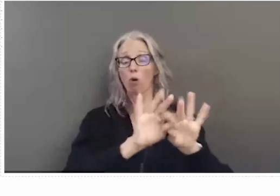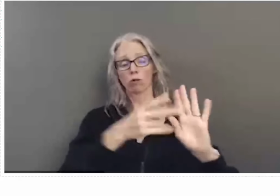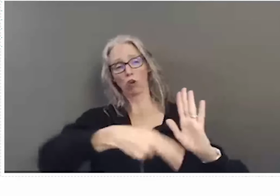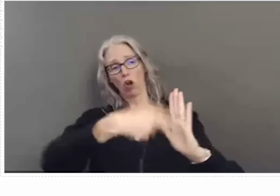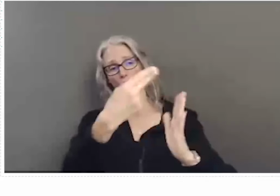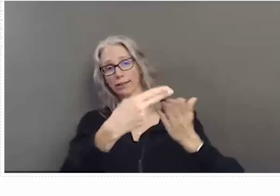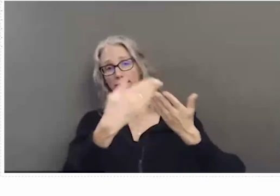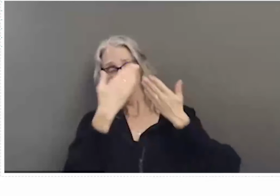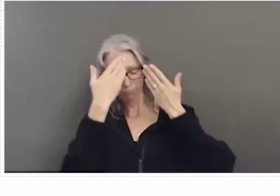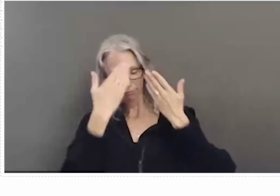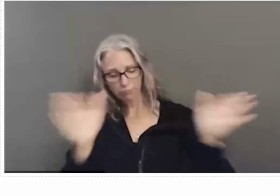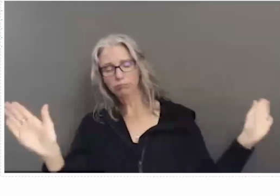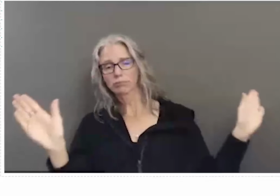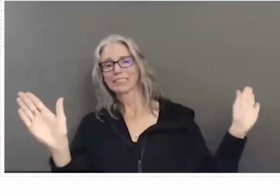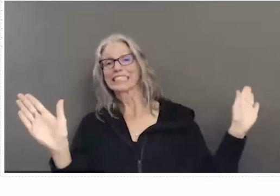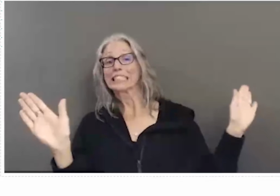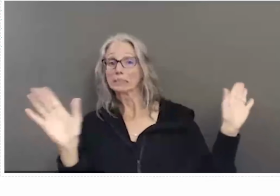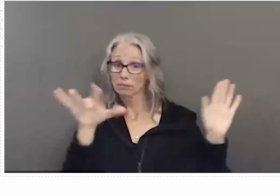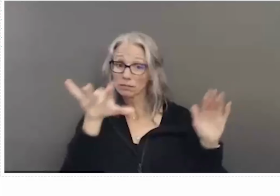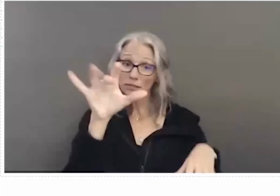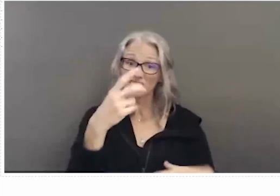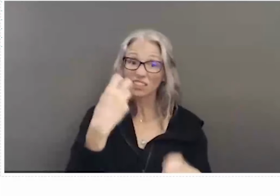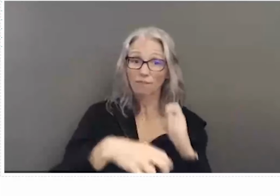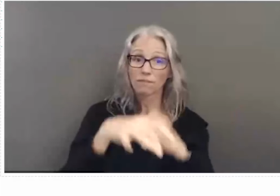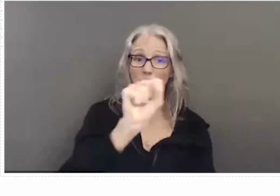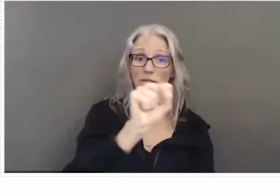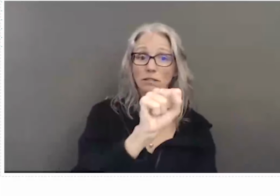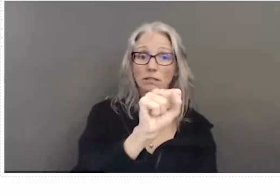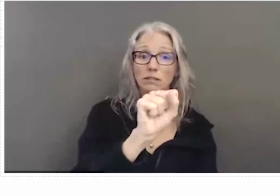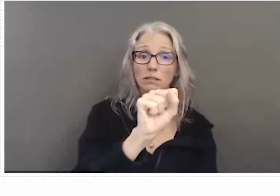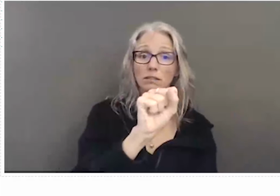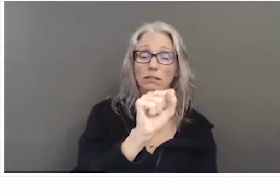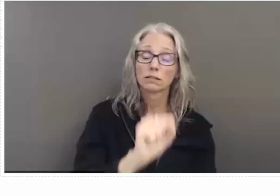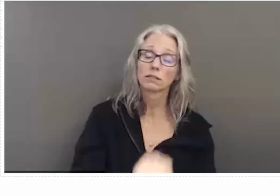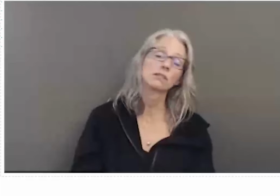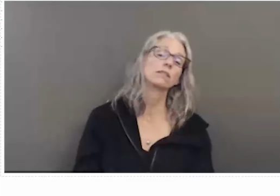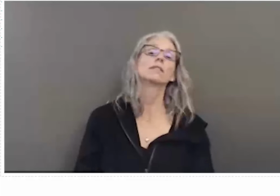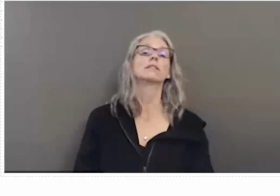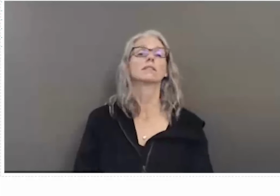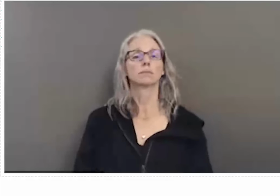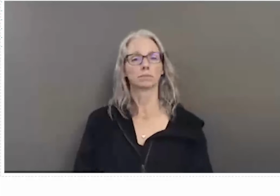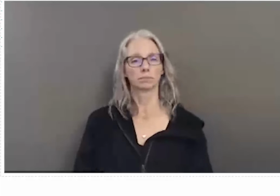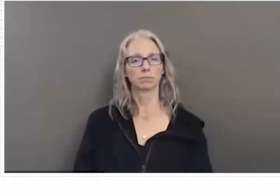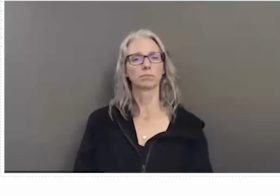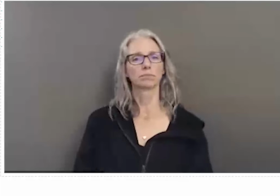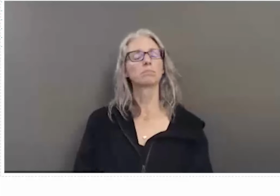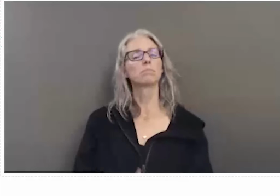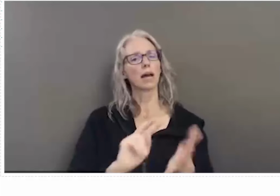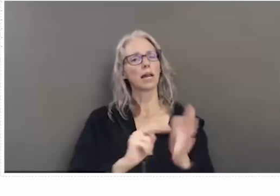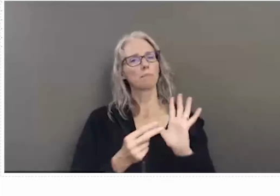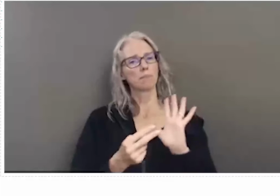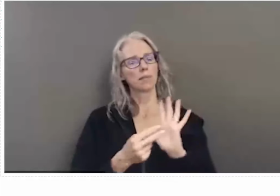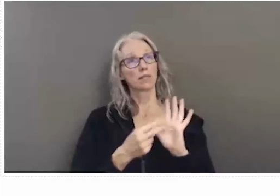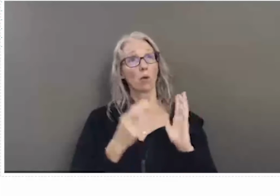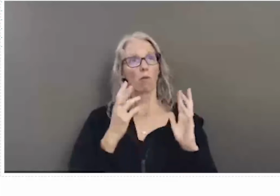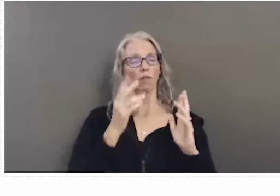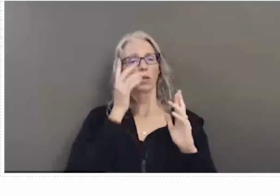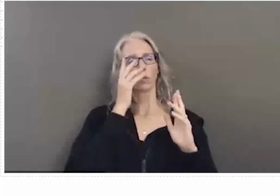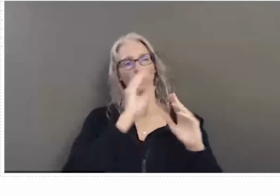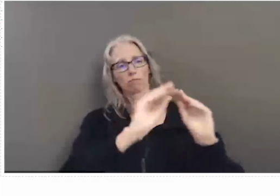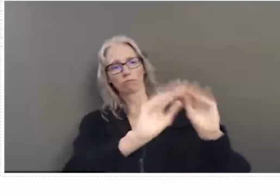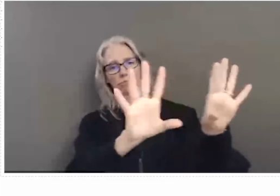moderated or facilitated in a good way, I think will bring clarity for all